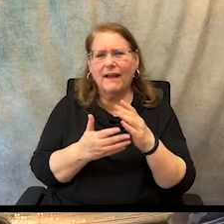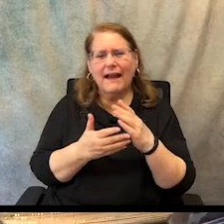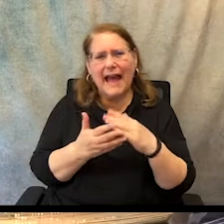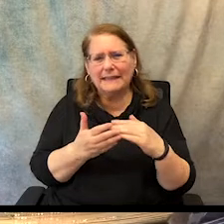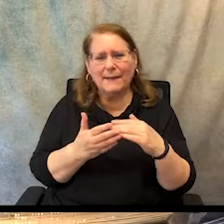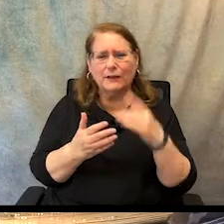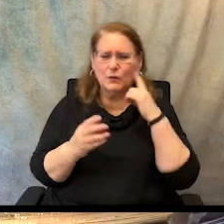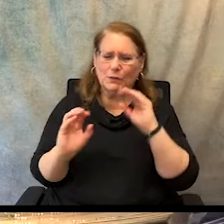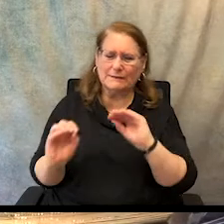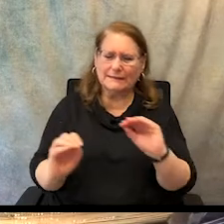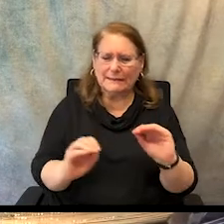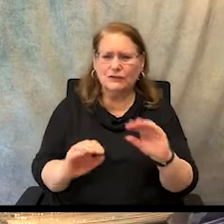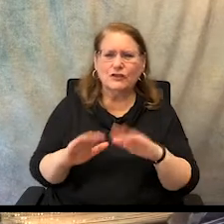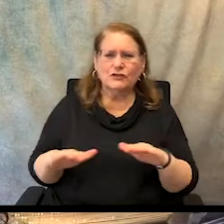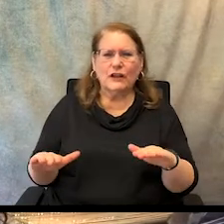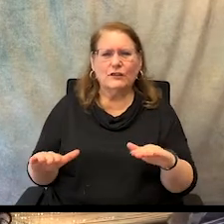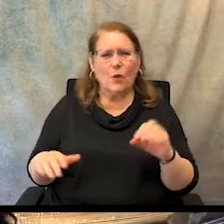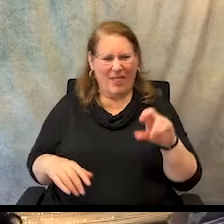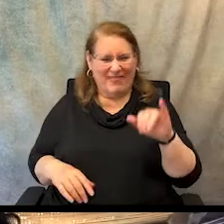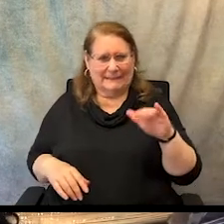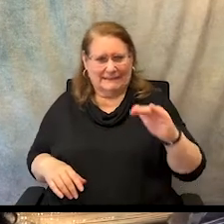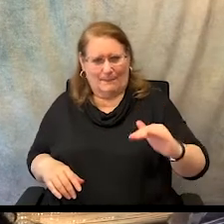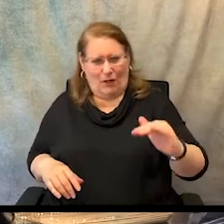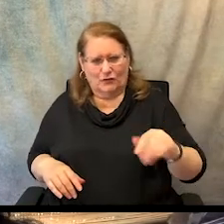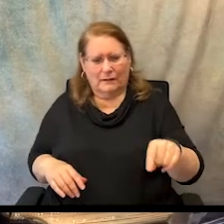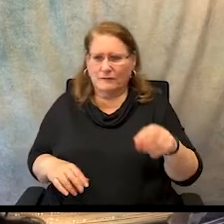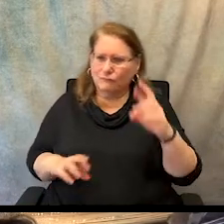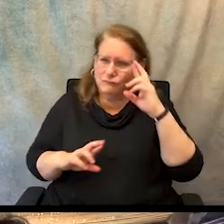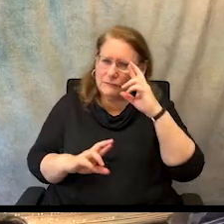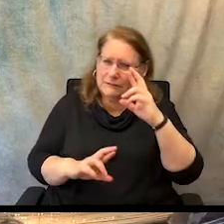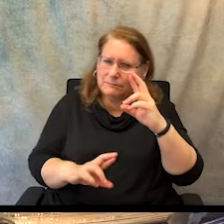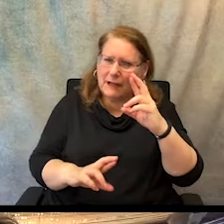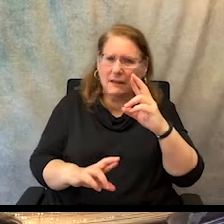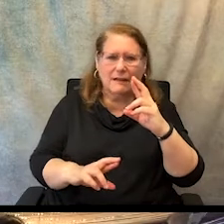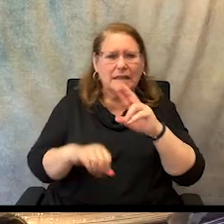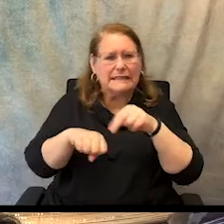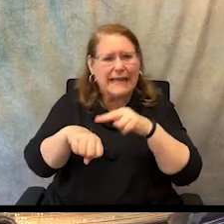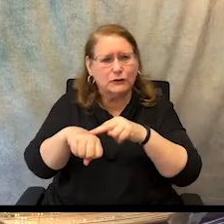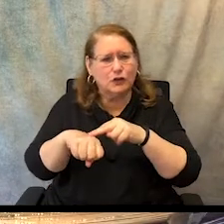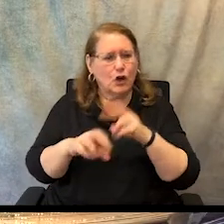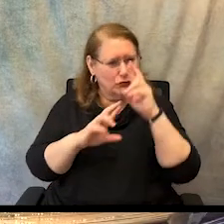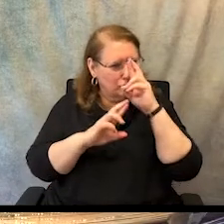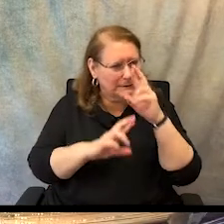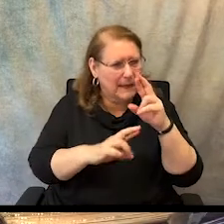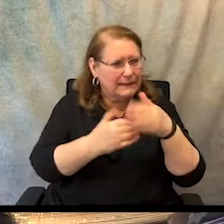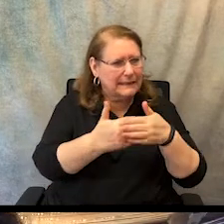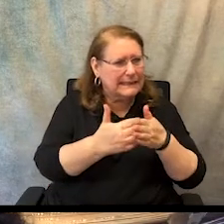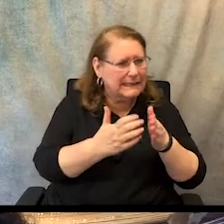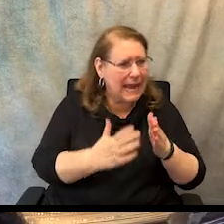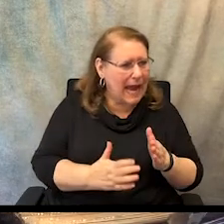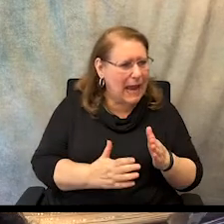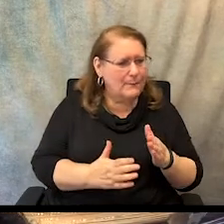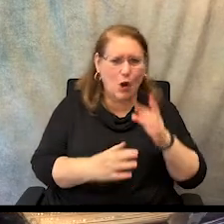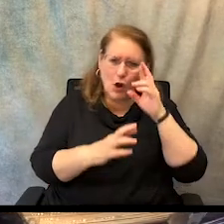to teach these children or teach this small child to respect to respect the nature, to respect the